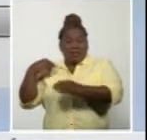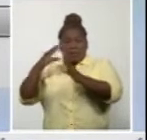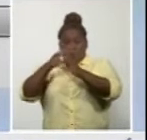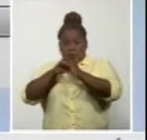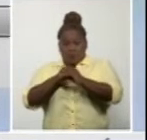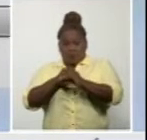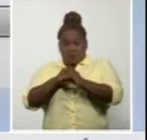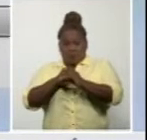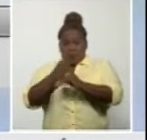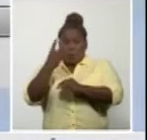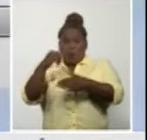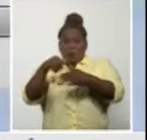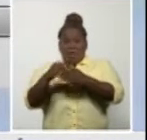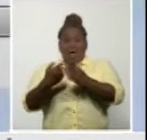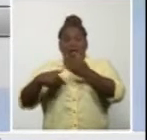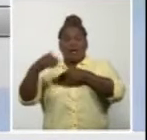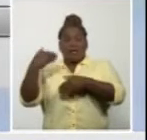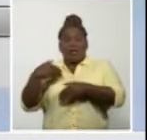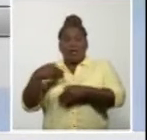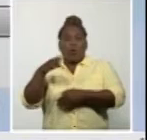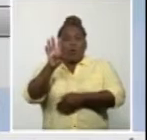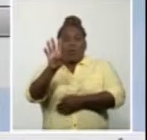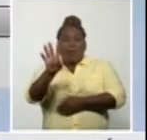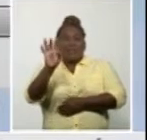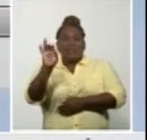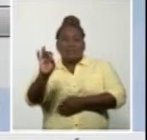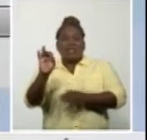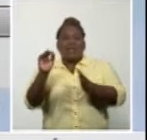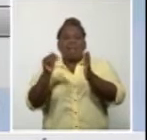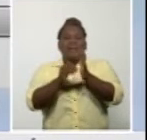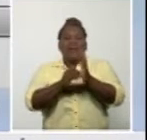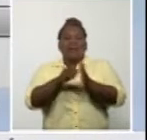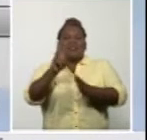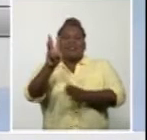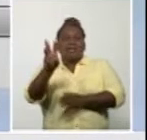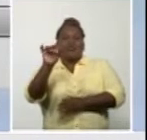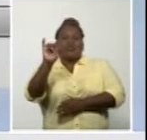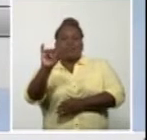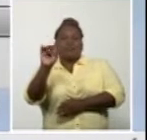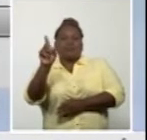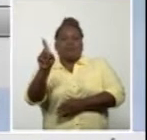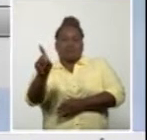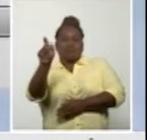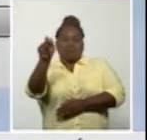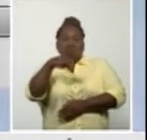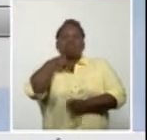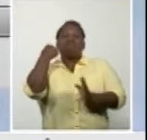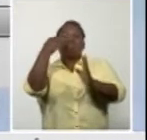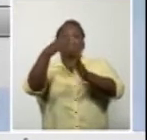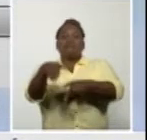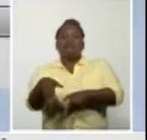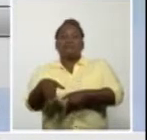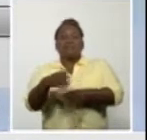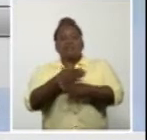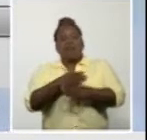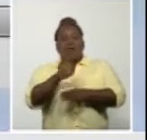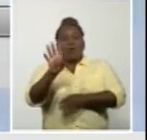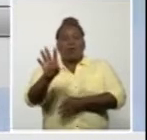46.14% of all confirmed cases in the world. There are